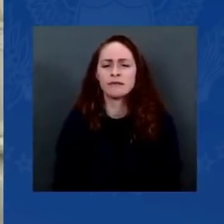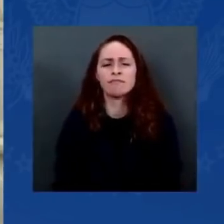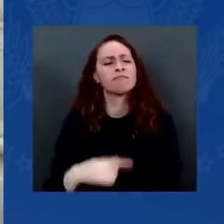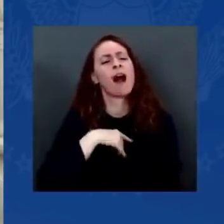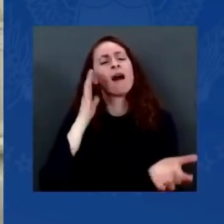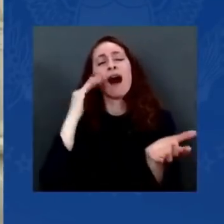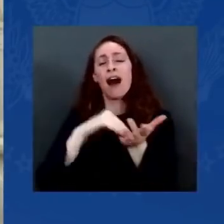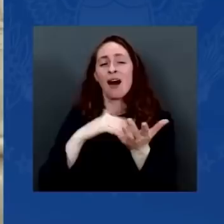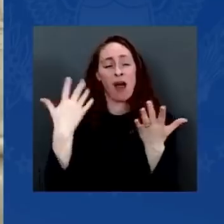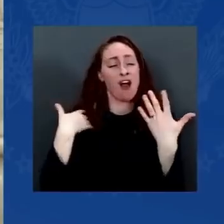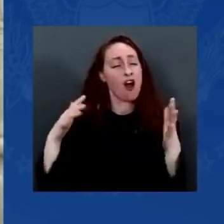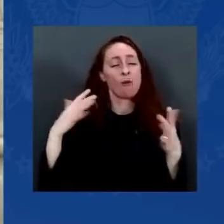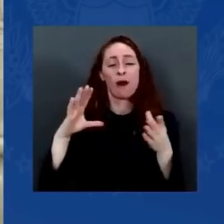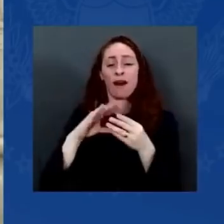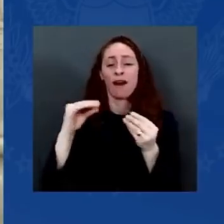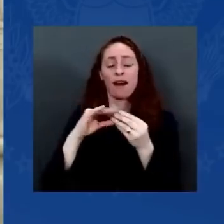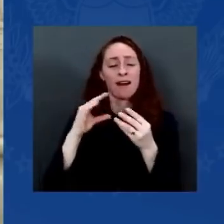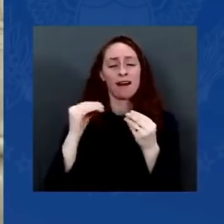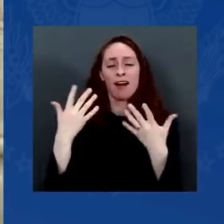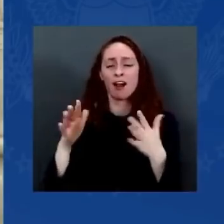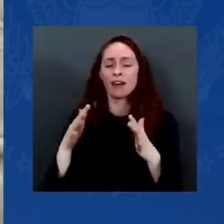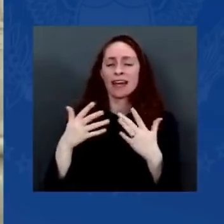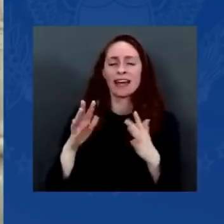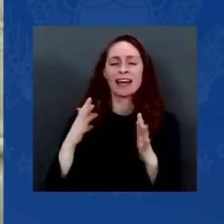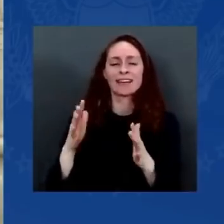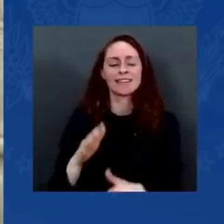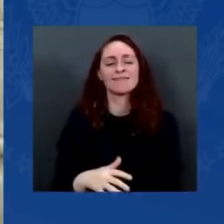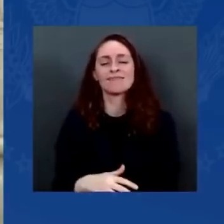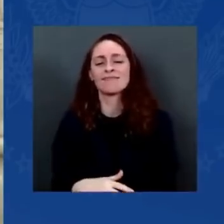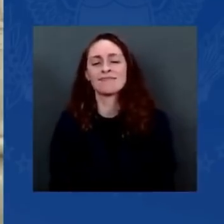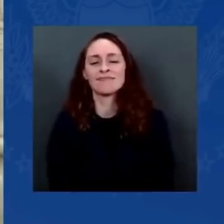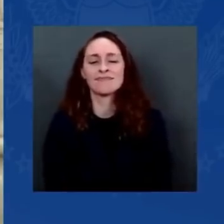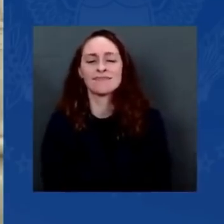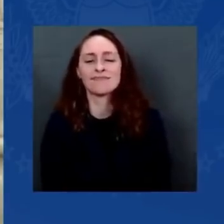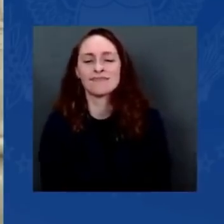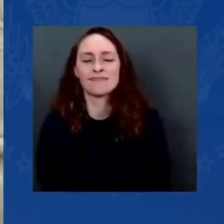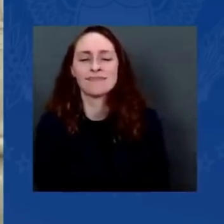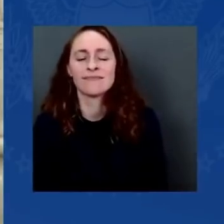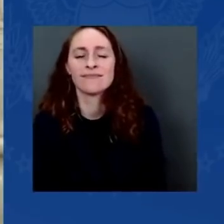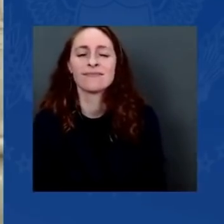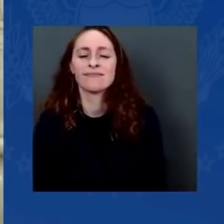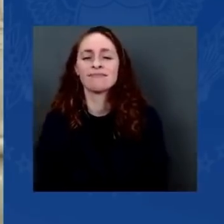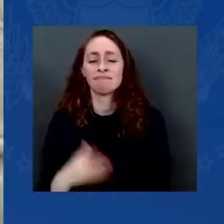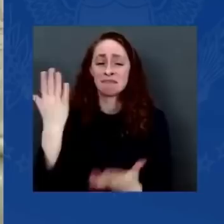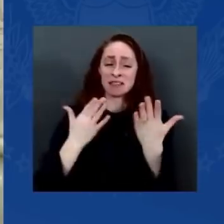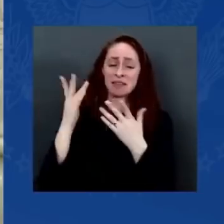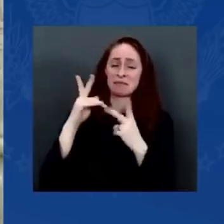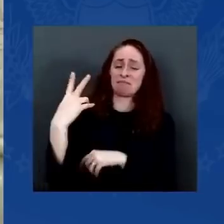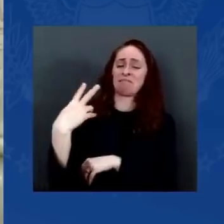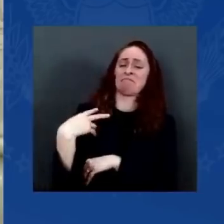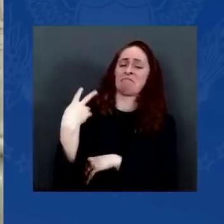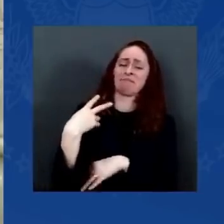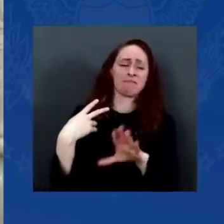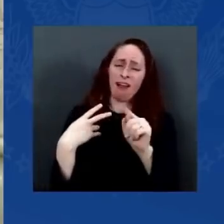grudge. Look, I want to get things done. I still think there's a possibility of getting Build Back Better done. And what I don't want to do is get into,